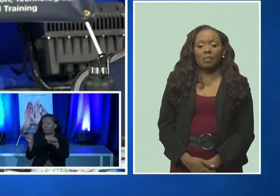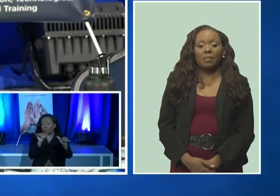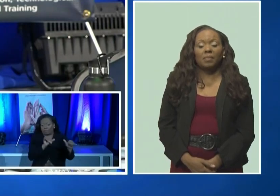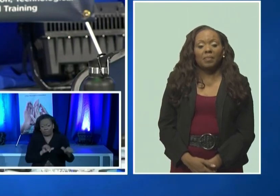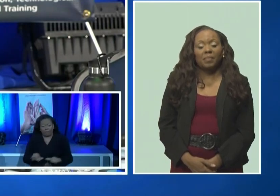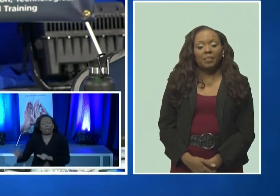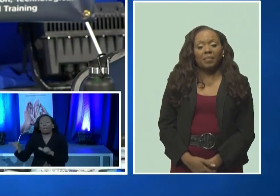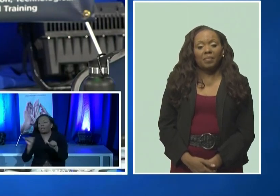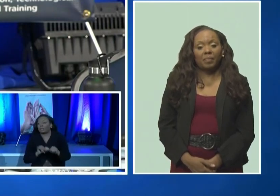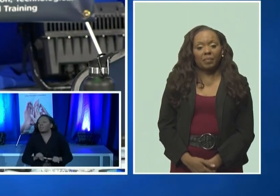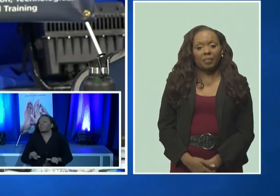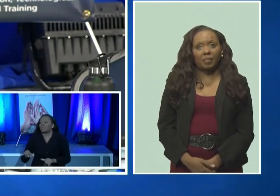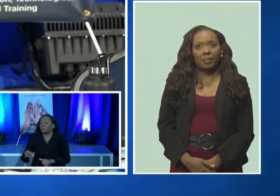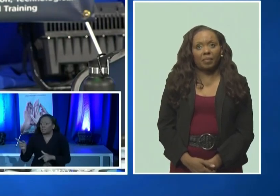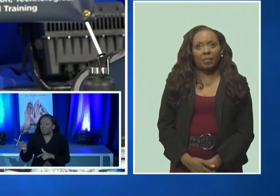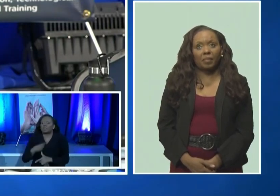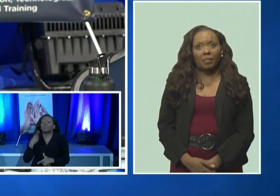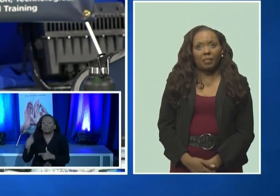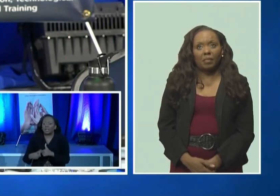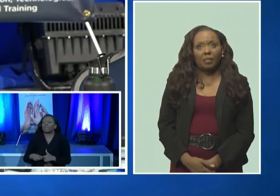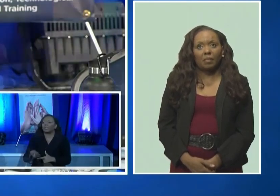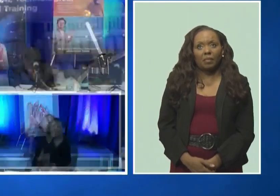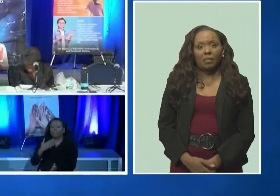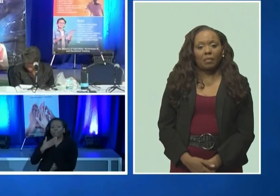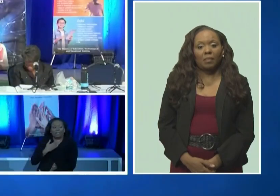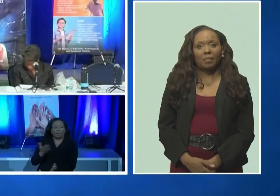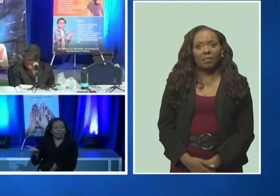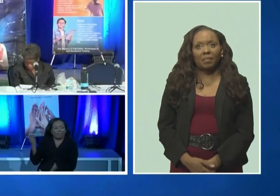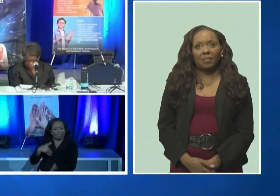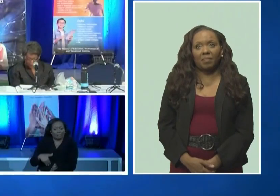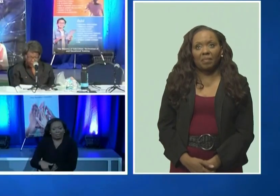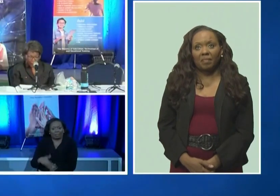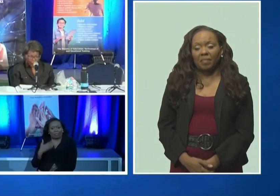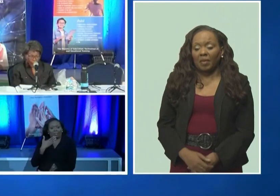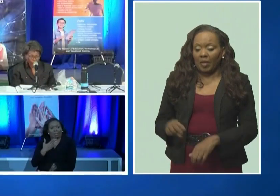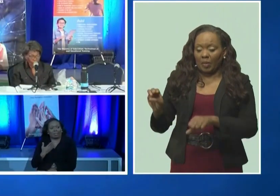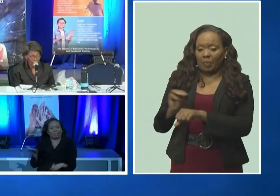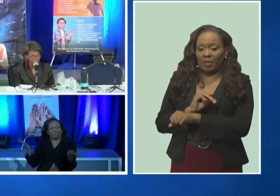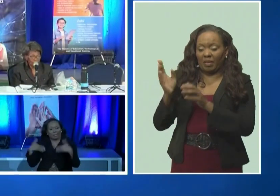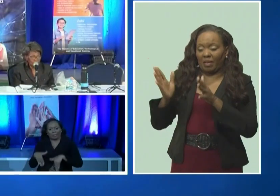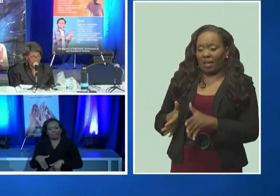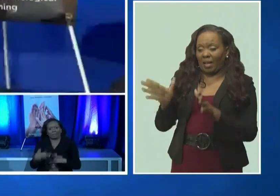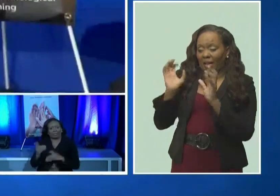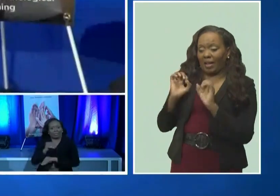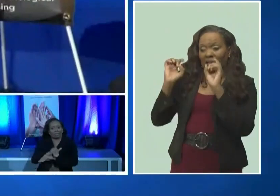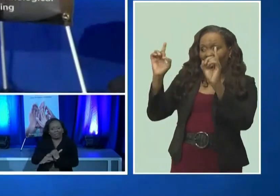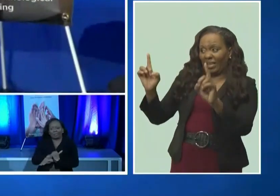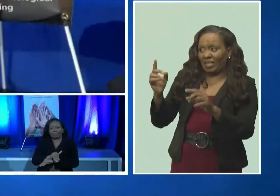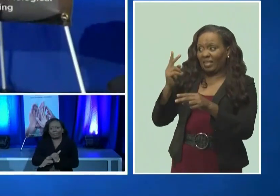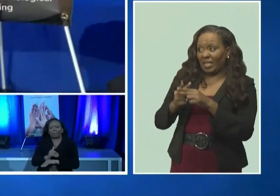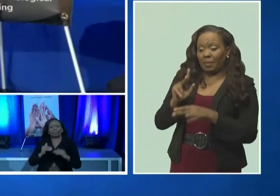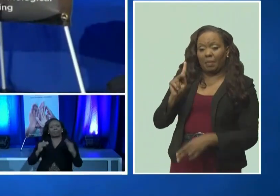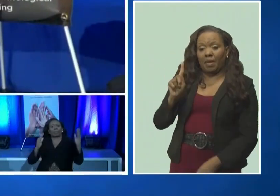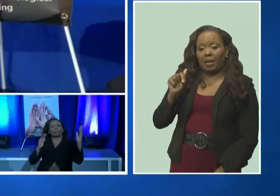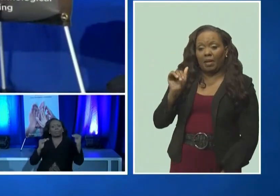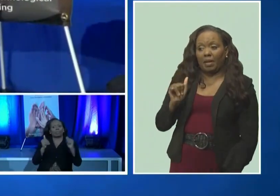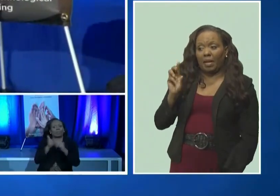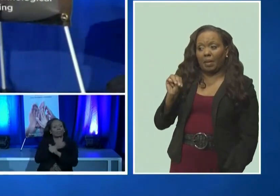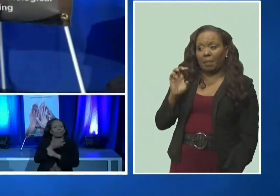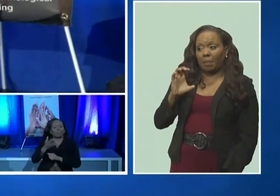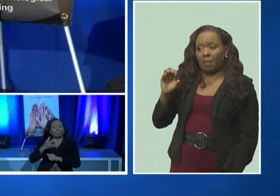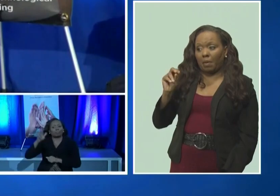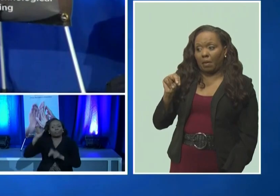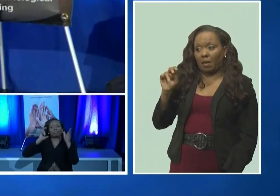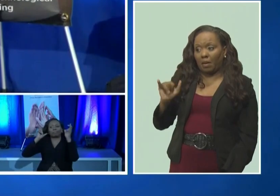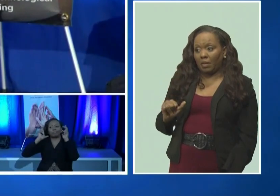then it is good debt. Minister of Education, Technological and Vocational Training, Kay McConney, says there's